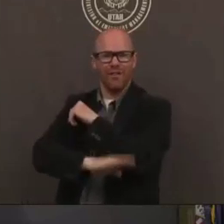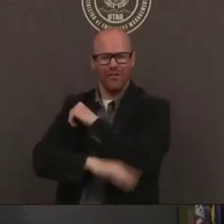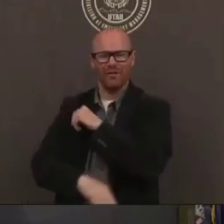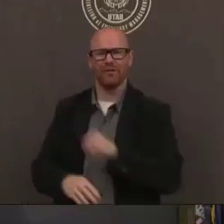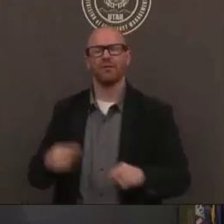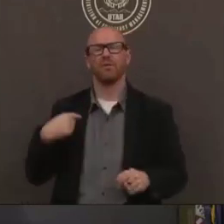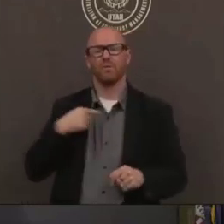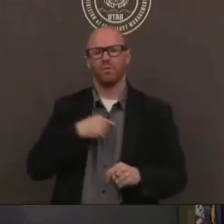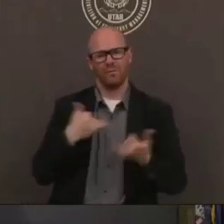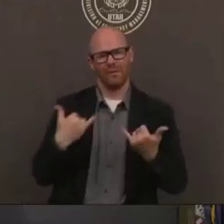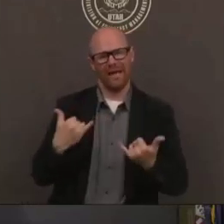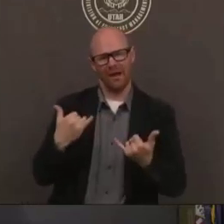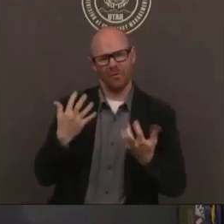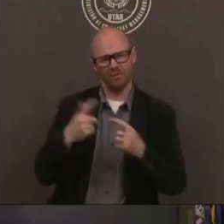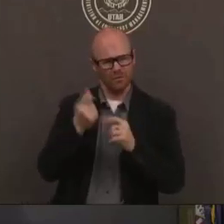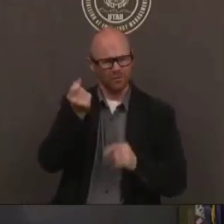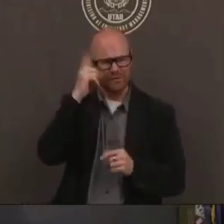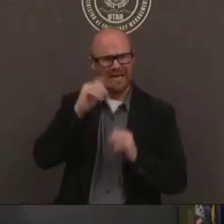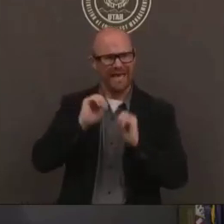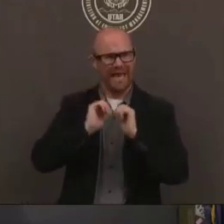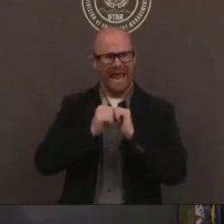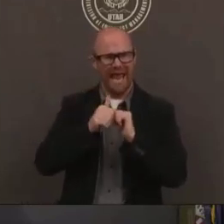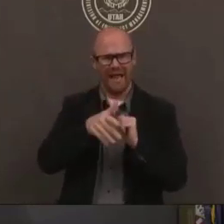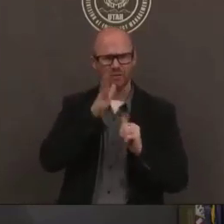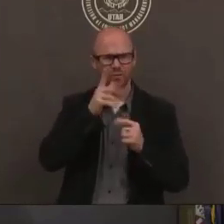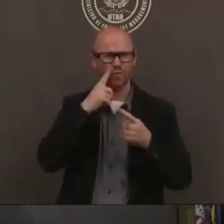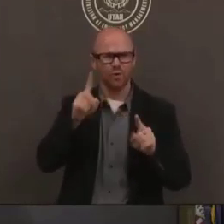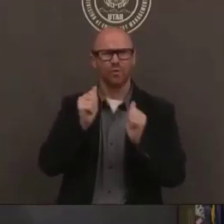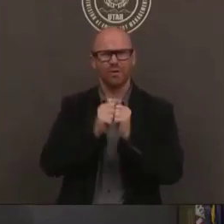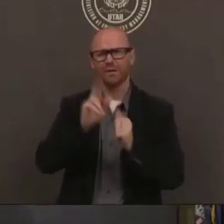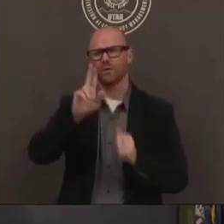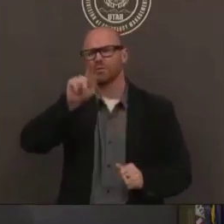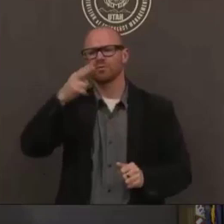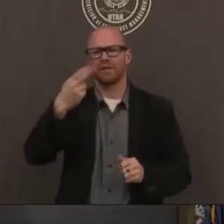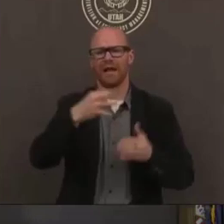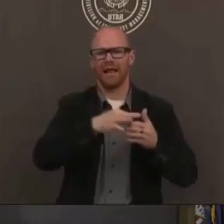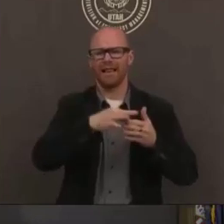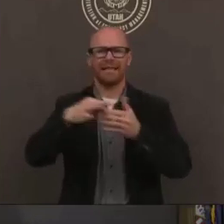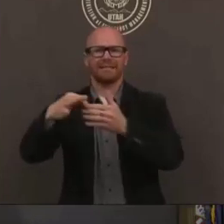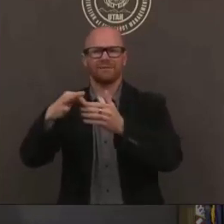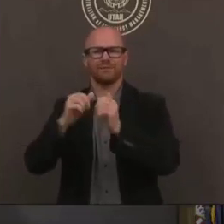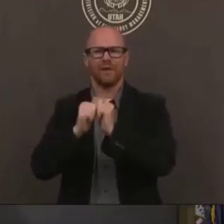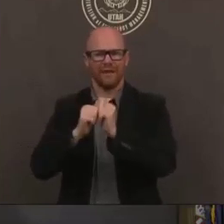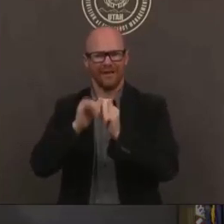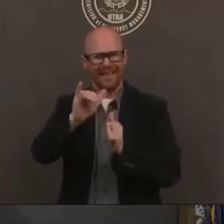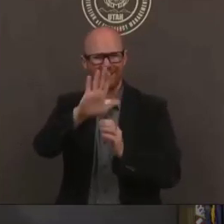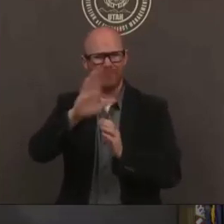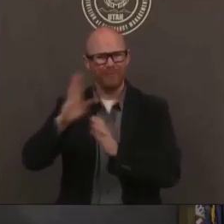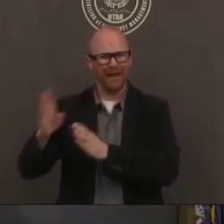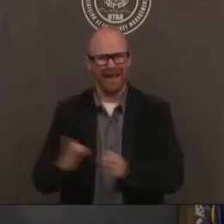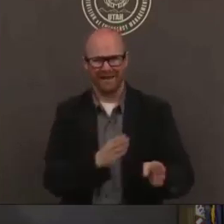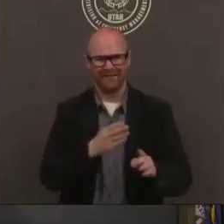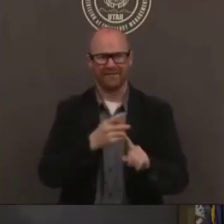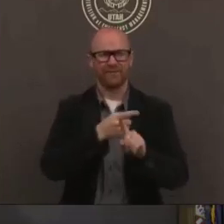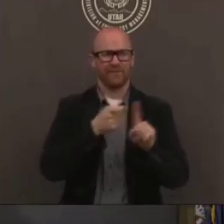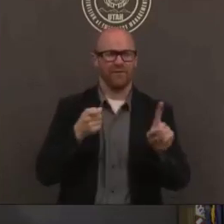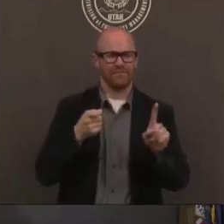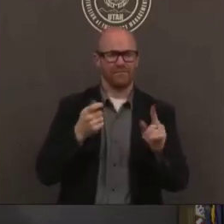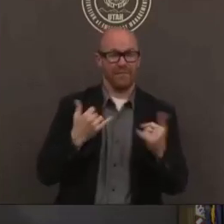also interested in understanding how this will work with the Utah Leads Together plan, going